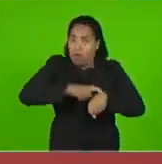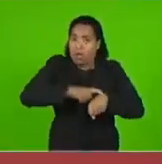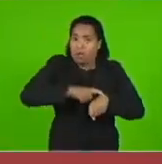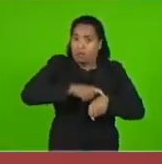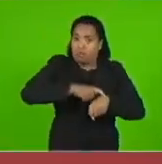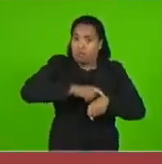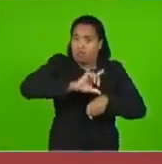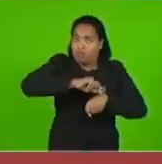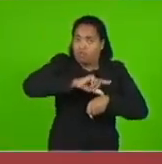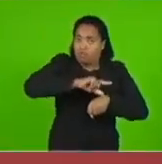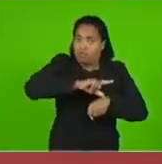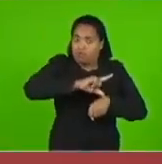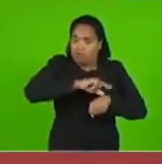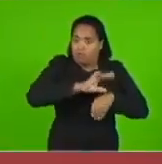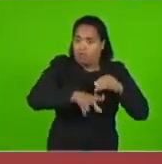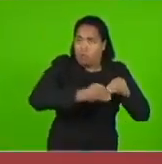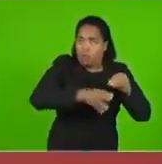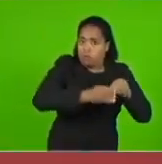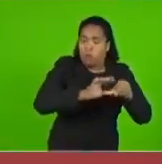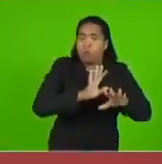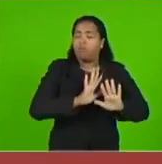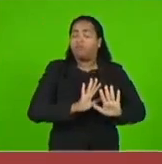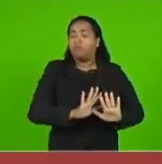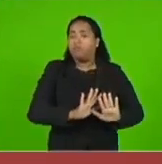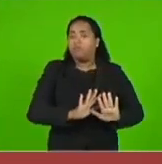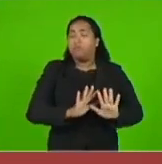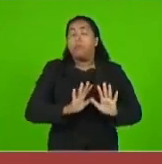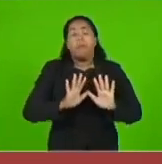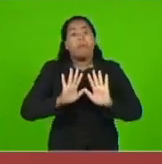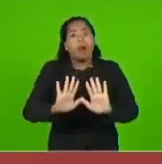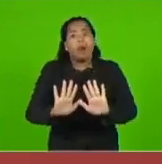time, they are cumulative.